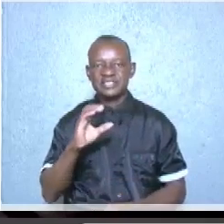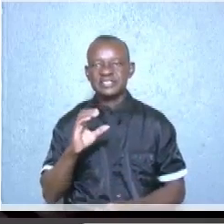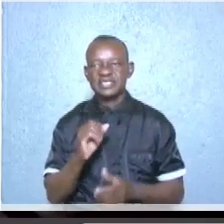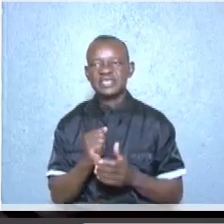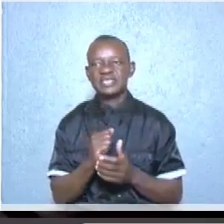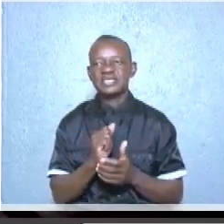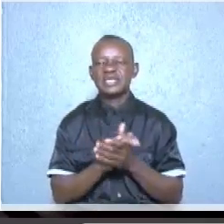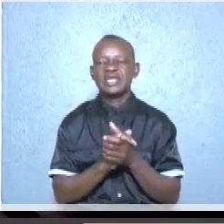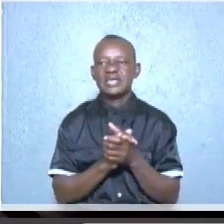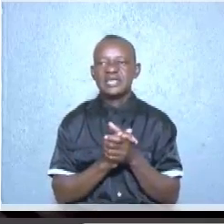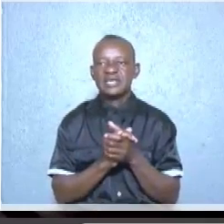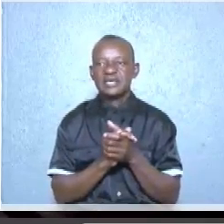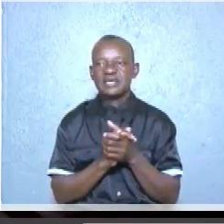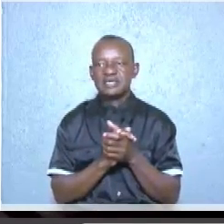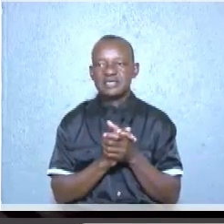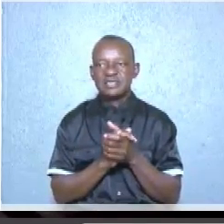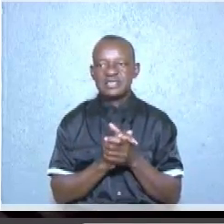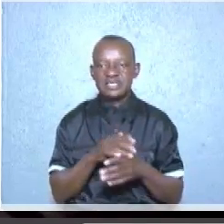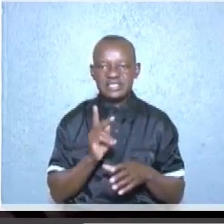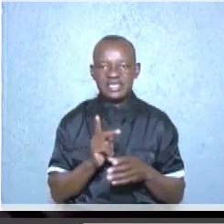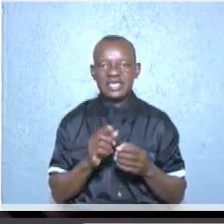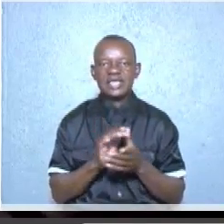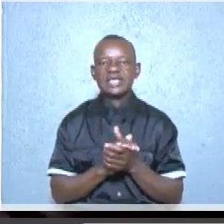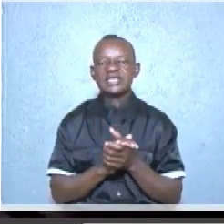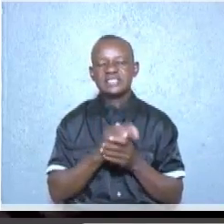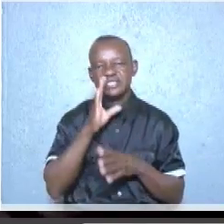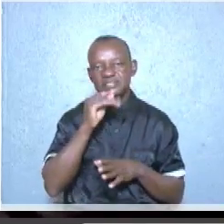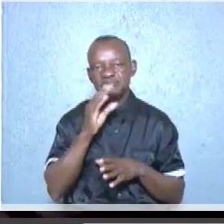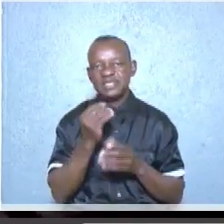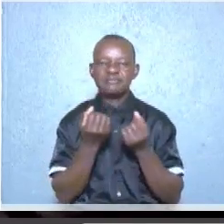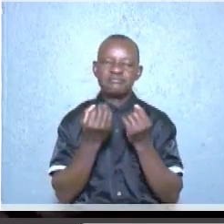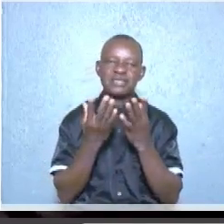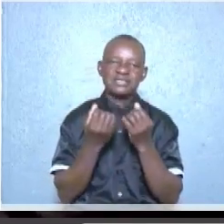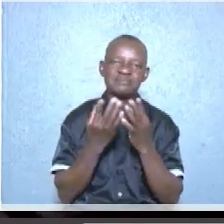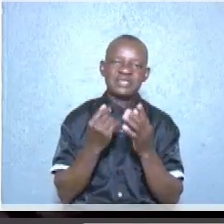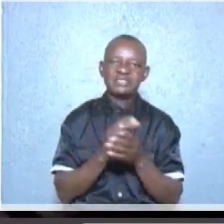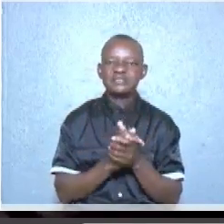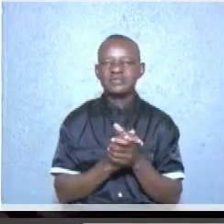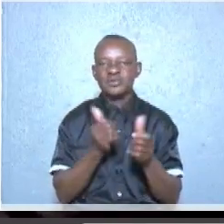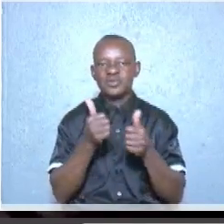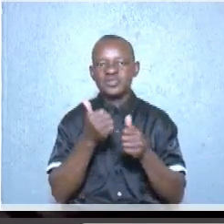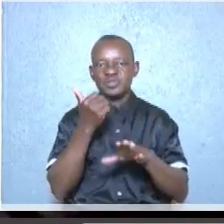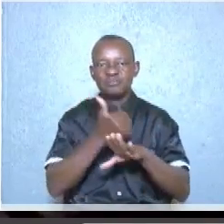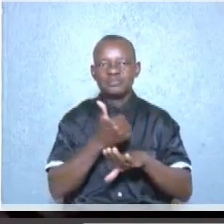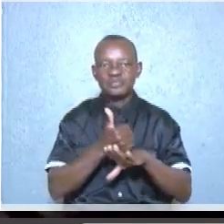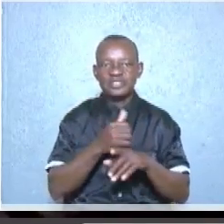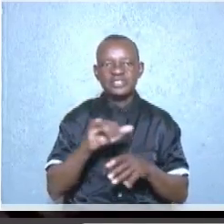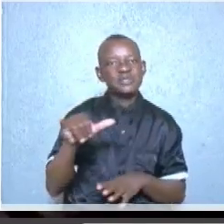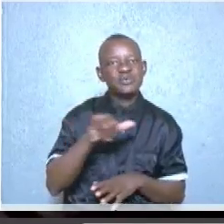and reflecting a lot more also on some of the opportunities that were provided for black business immediately after independence. When we come back,